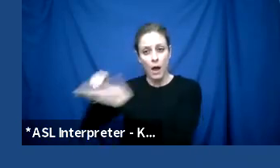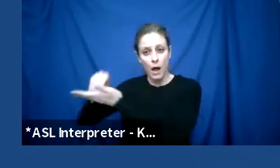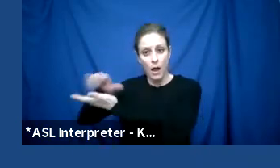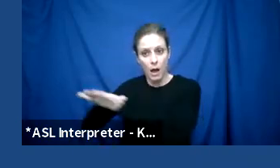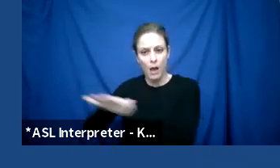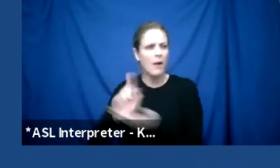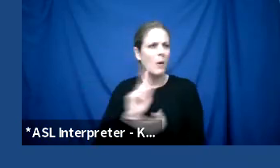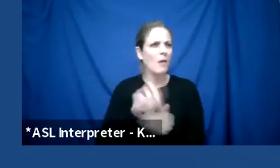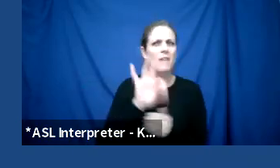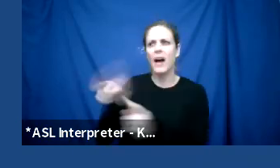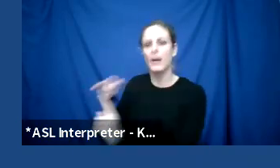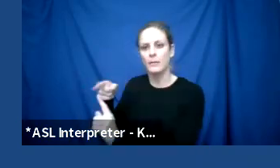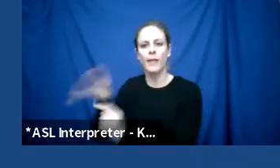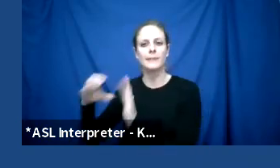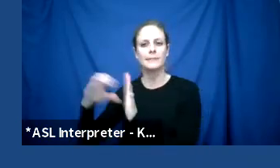to Bobby from here.